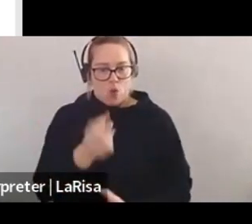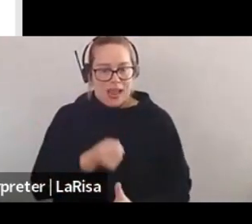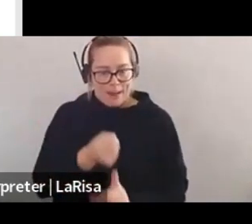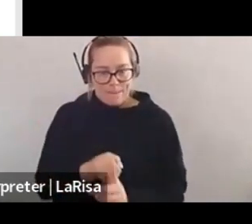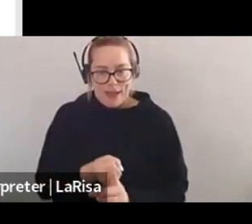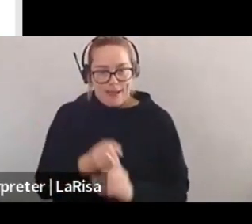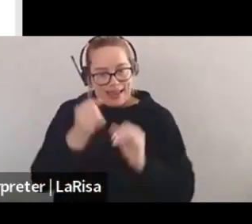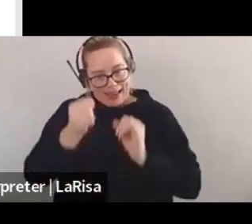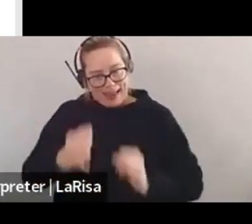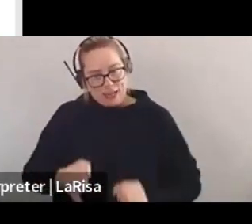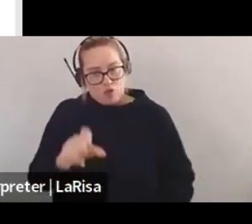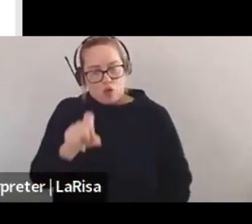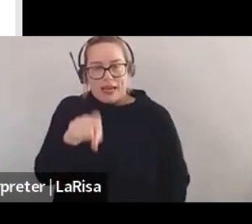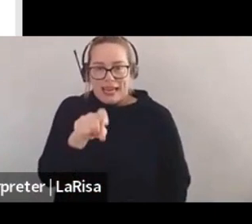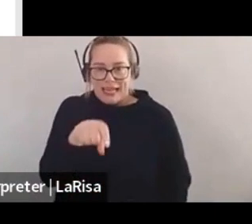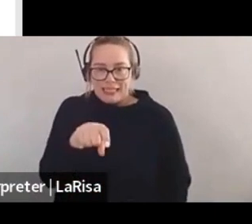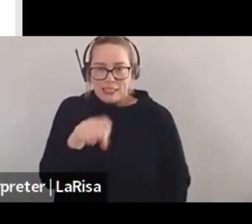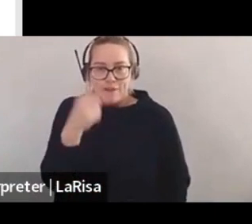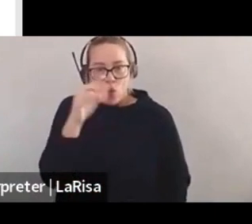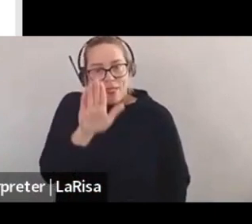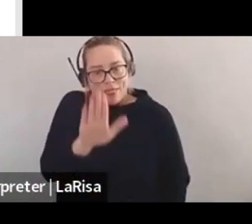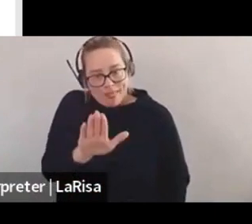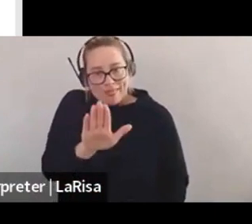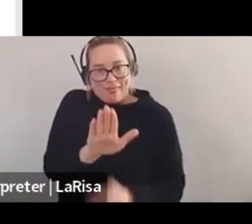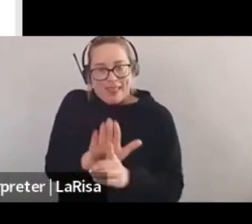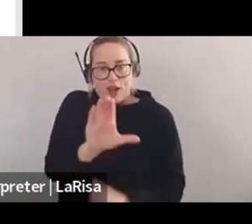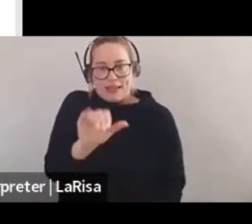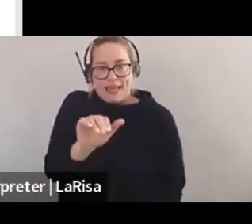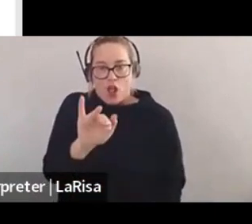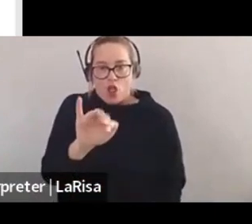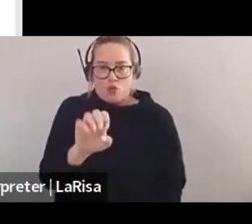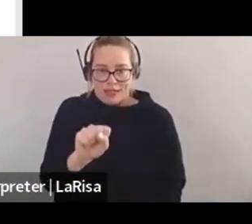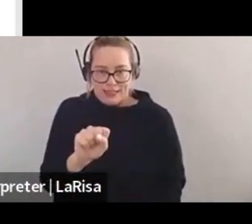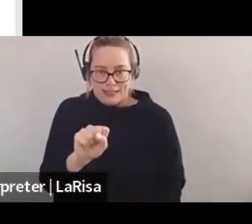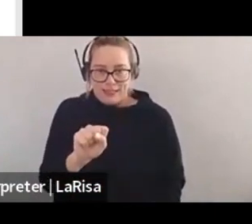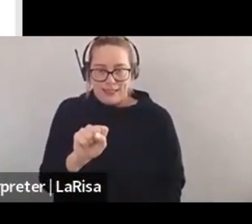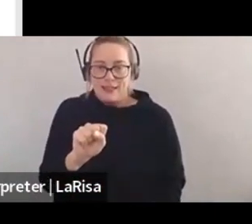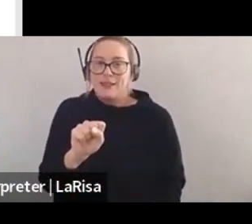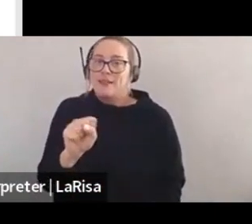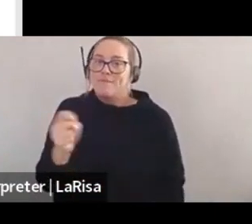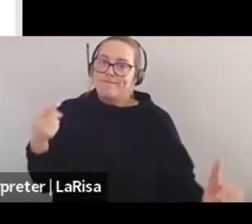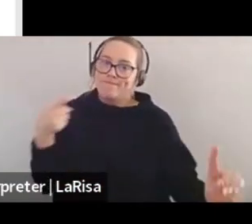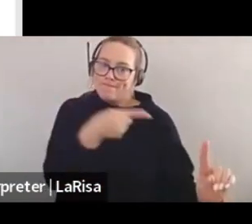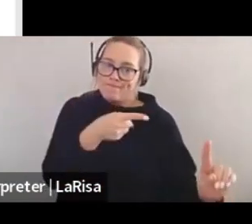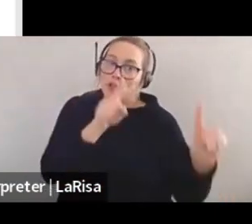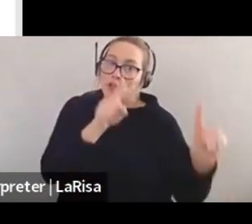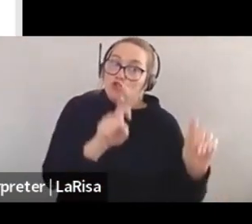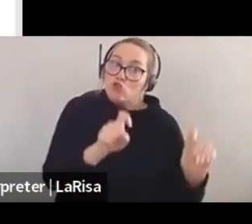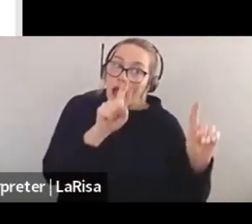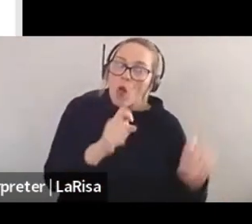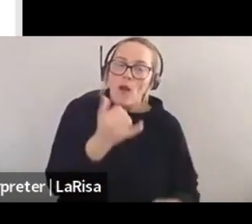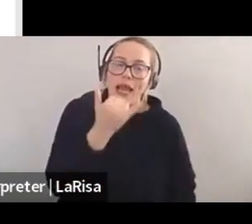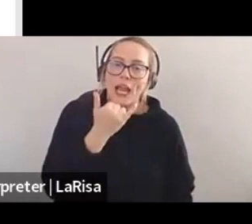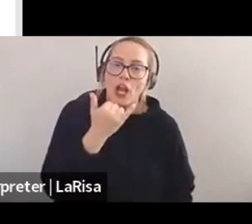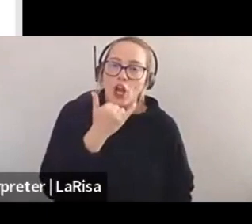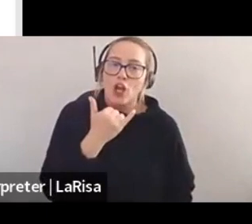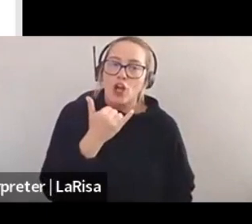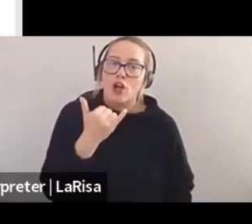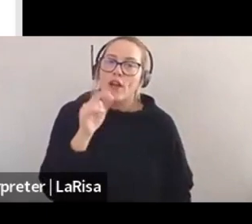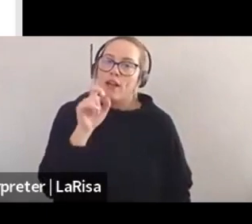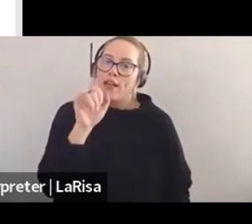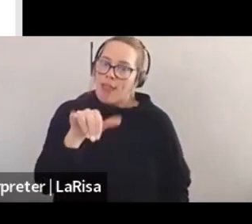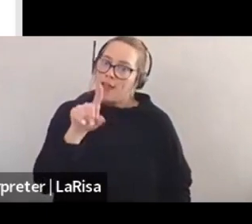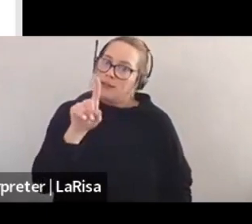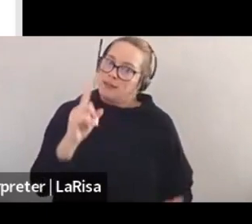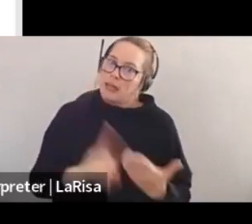of disabilities and how that can impact someone's calorie needs. So a trial and error a lot of